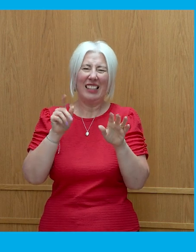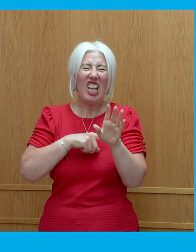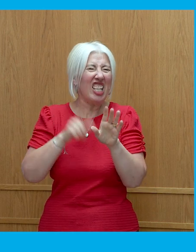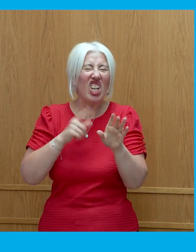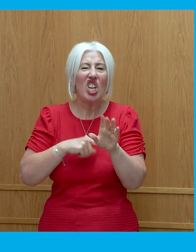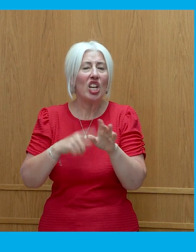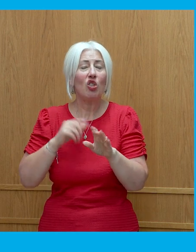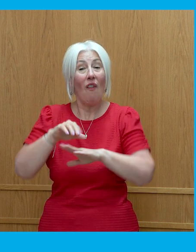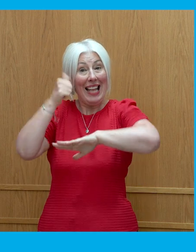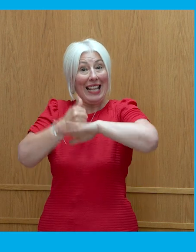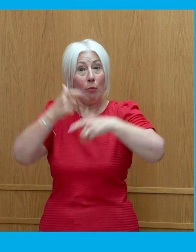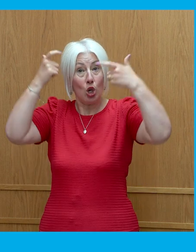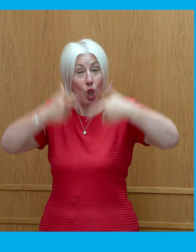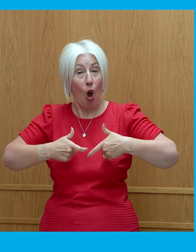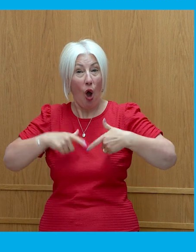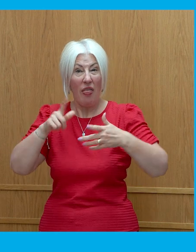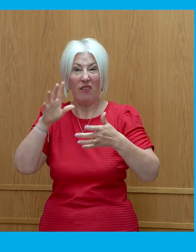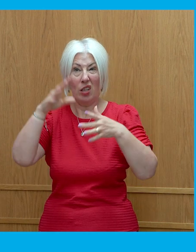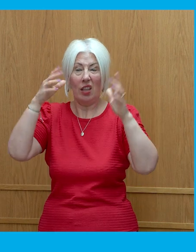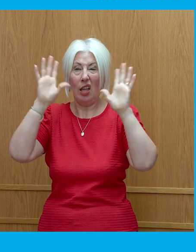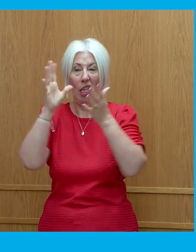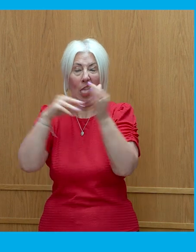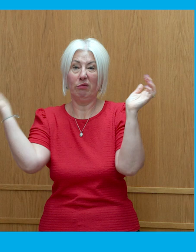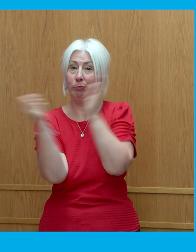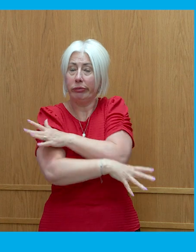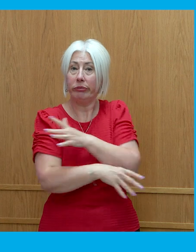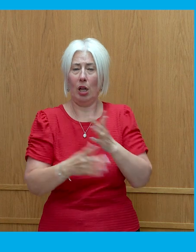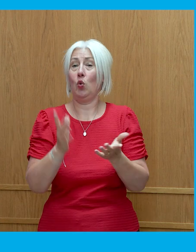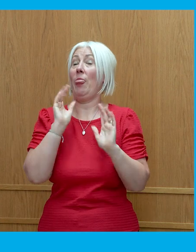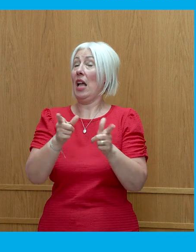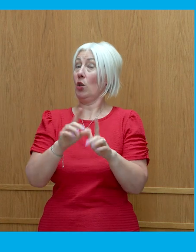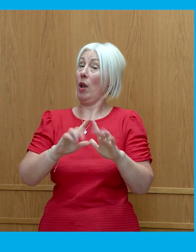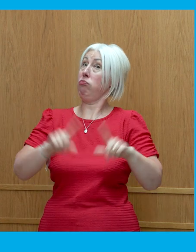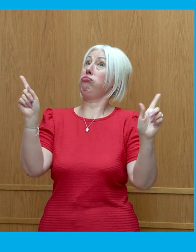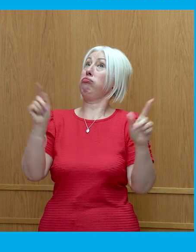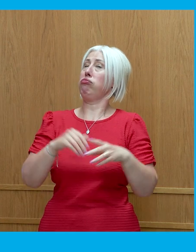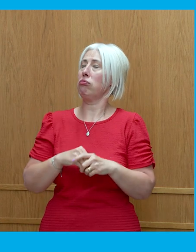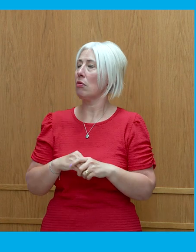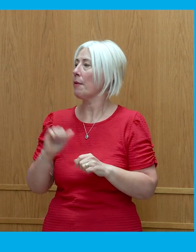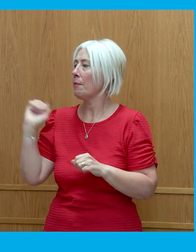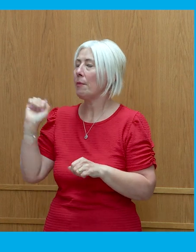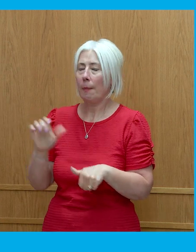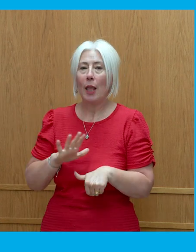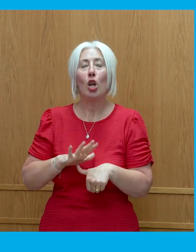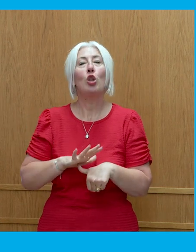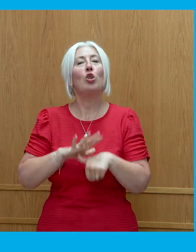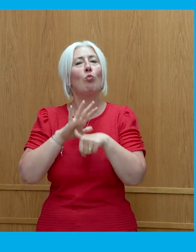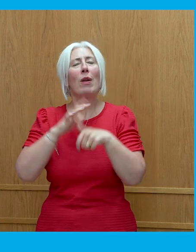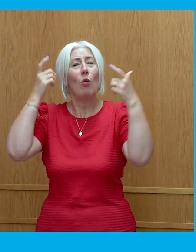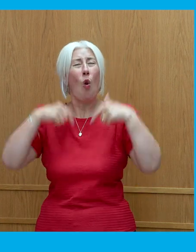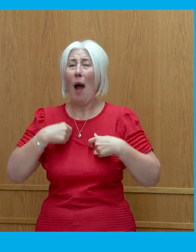can't run away from that record, I don't think. Nomia, do you want to come in on this as well? Yeah, the Supreme Court endlessly fascinates